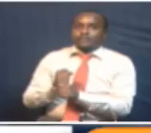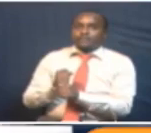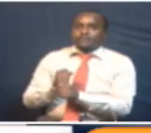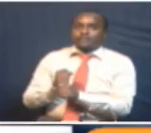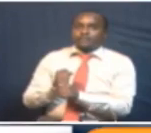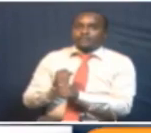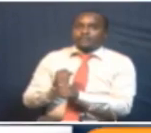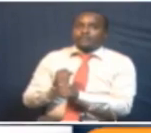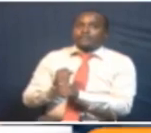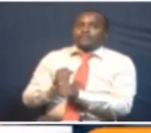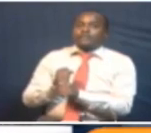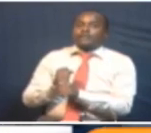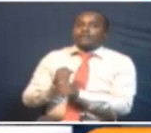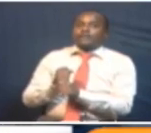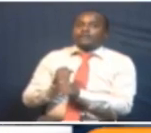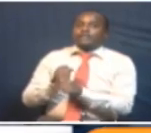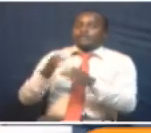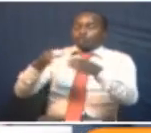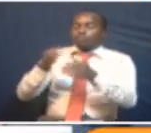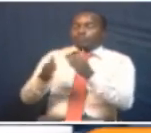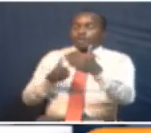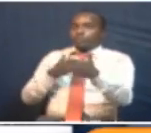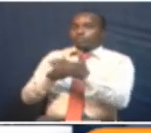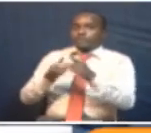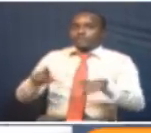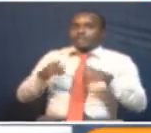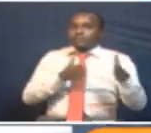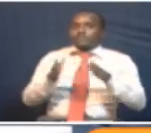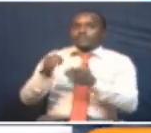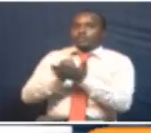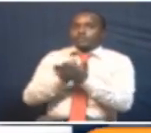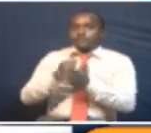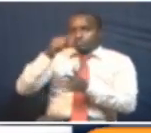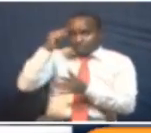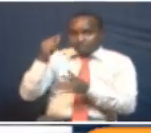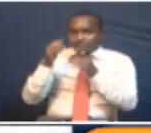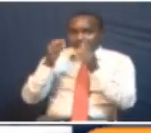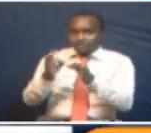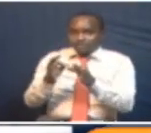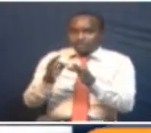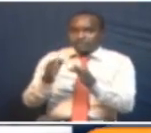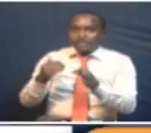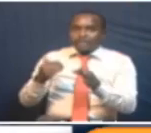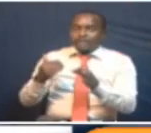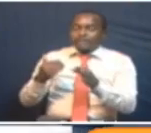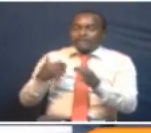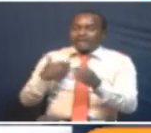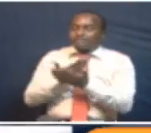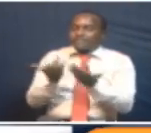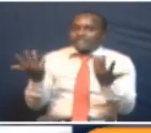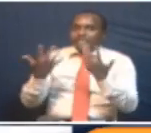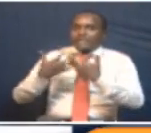that are opposing this lifestyle audit, because if there is any kind of harmony that is needed within